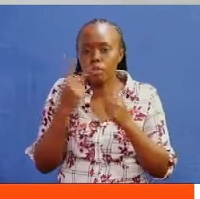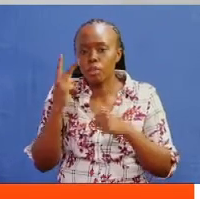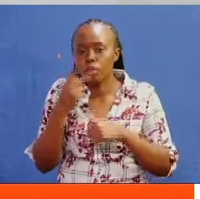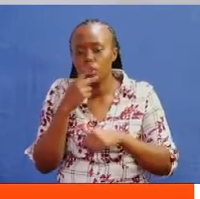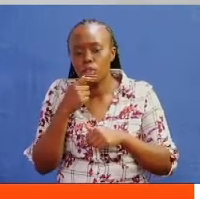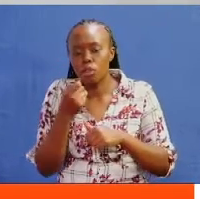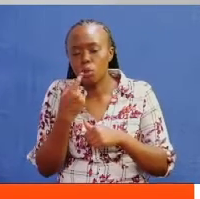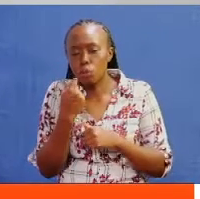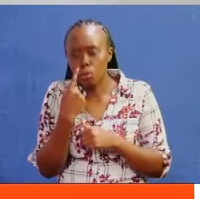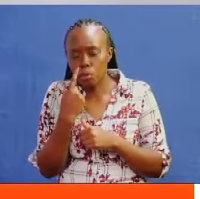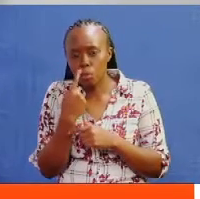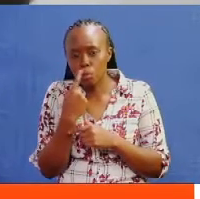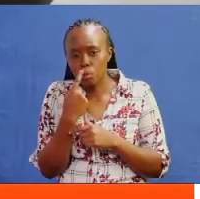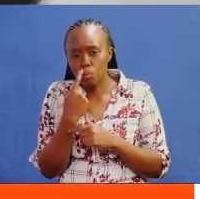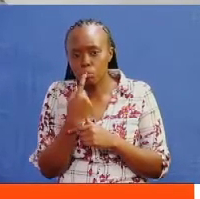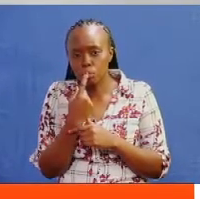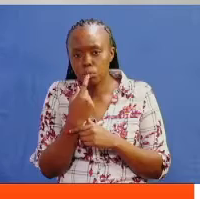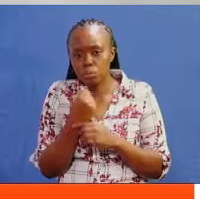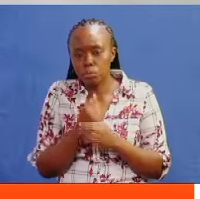dose.